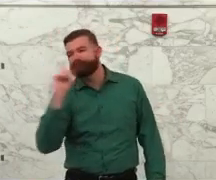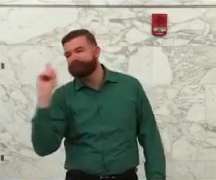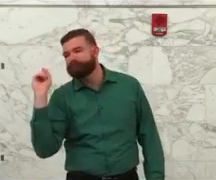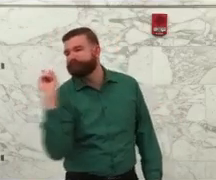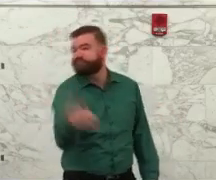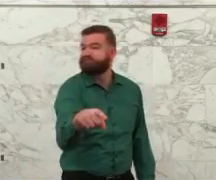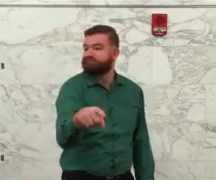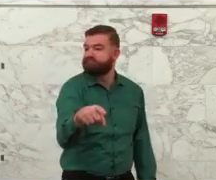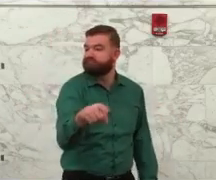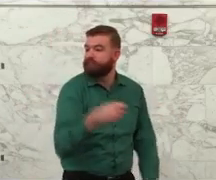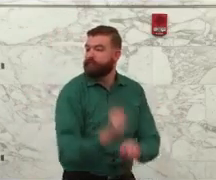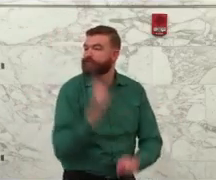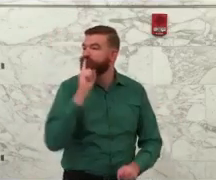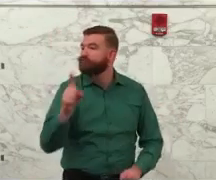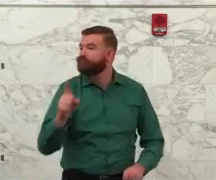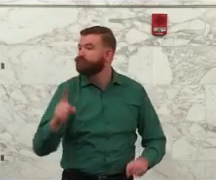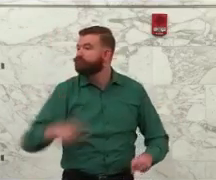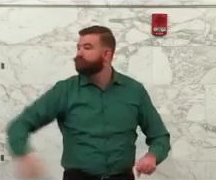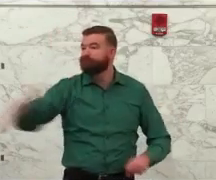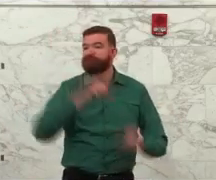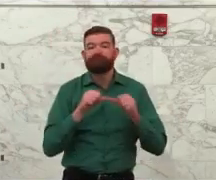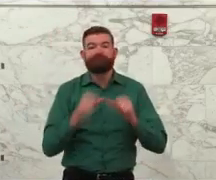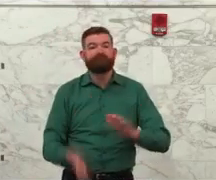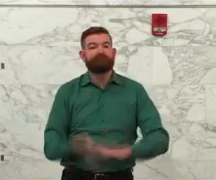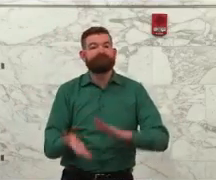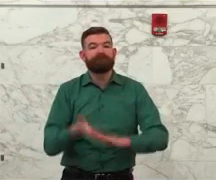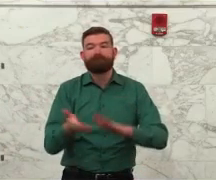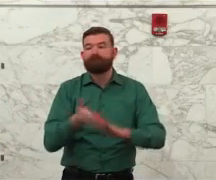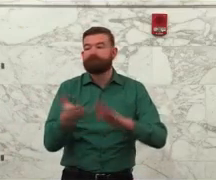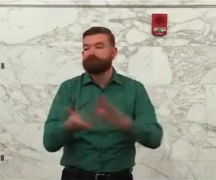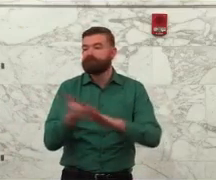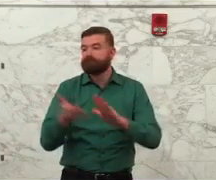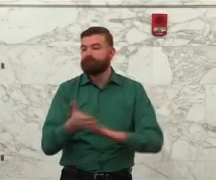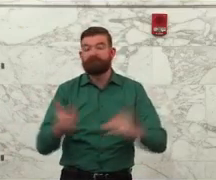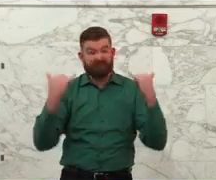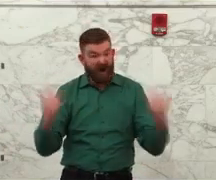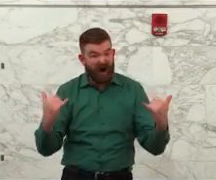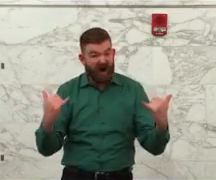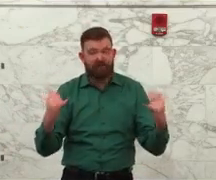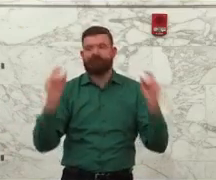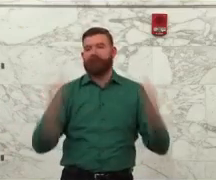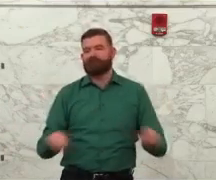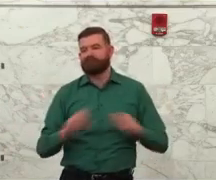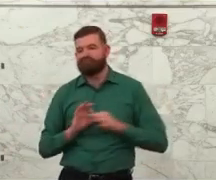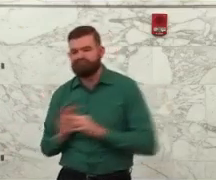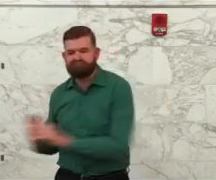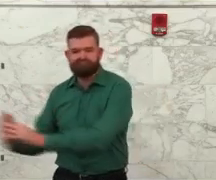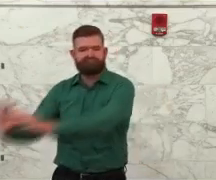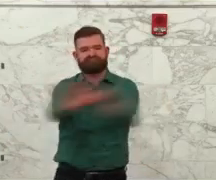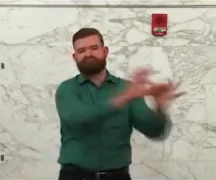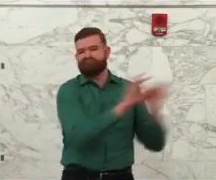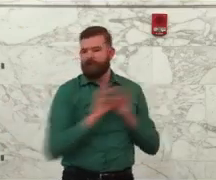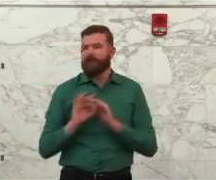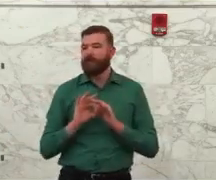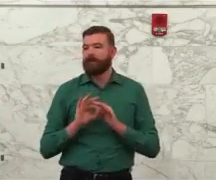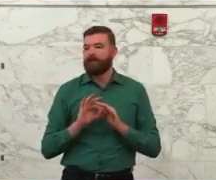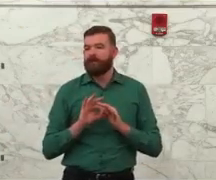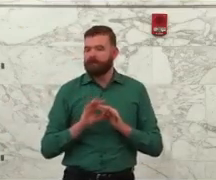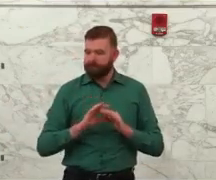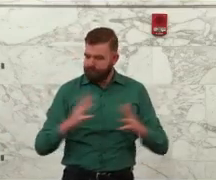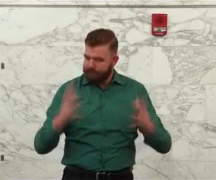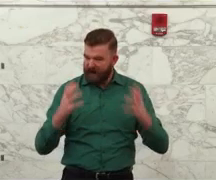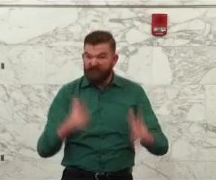emergency. This is a time for all of us to come together under one mission, to flatten the curve and slow and eventually